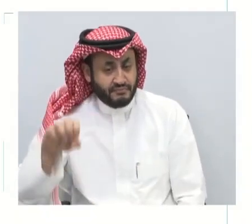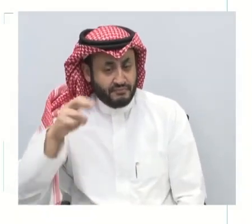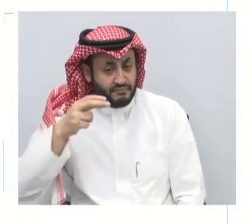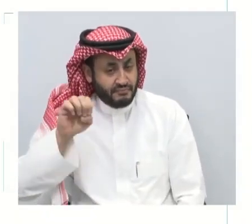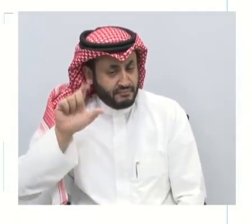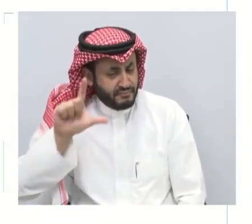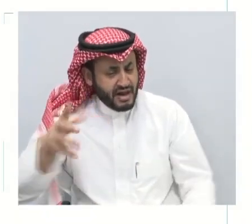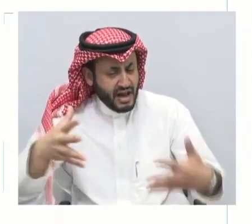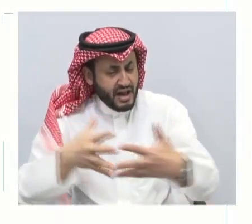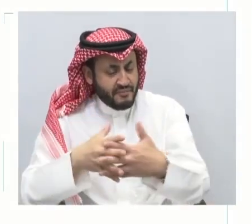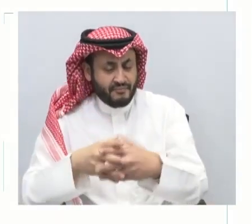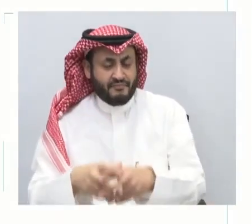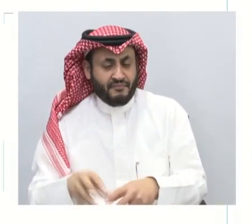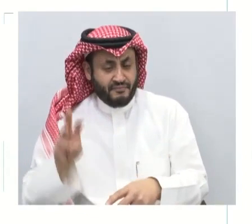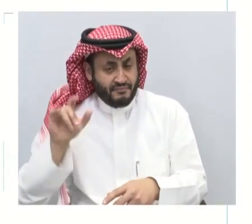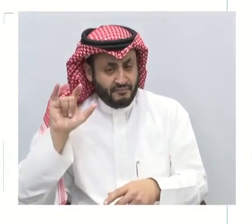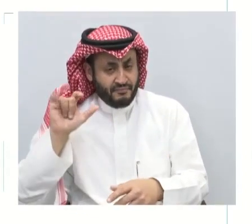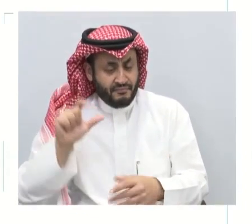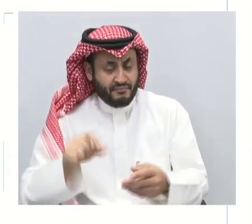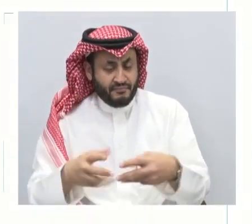He'll travel in the summer.